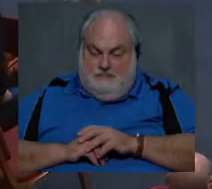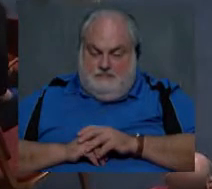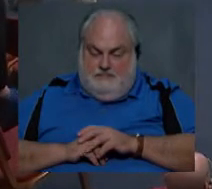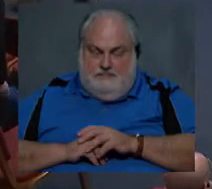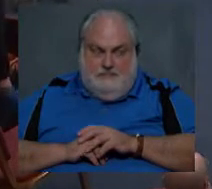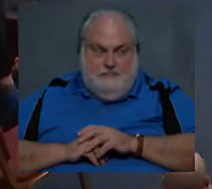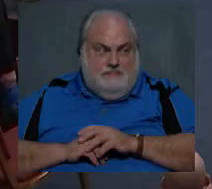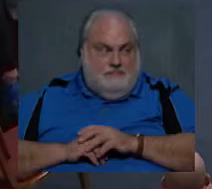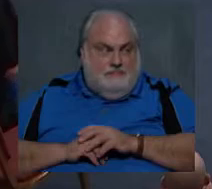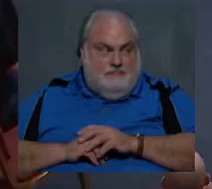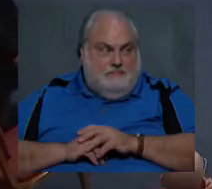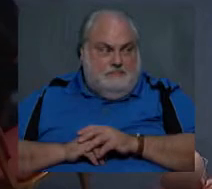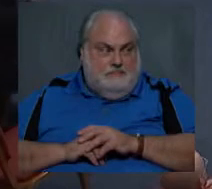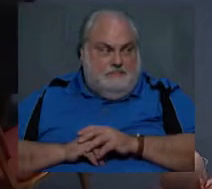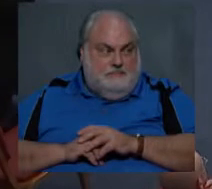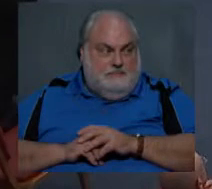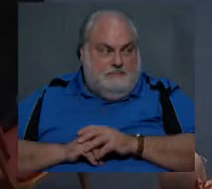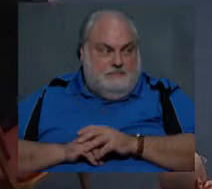Don't forget your umbrellas, please.